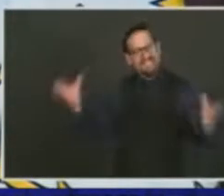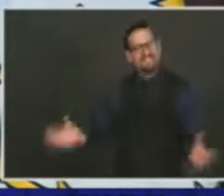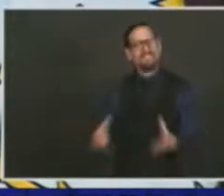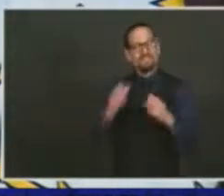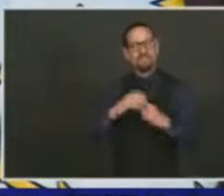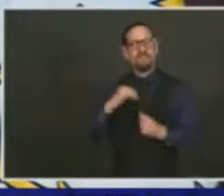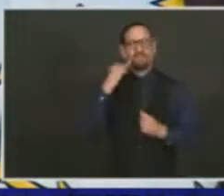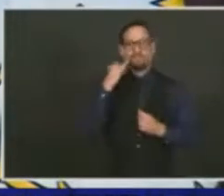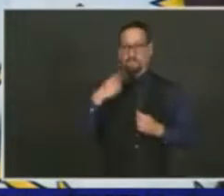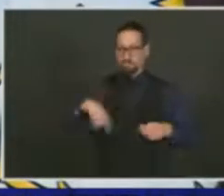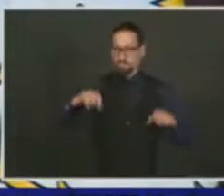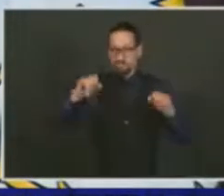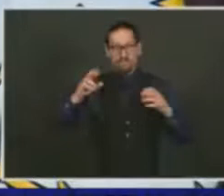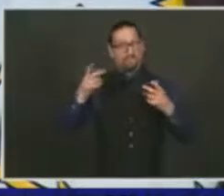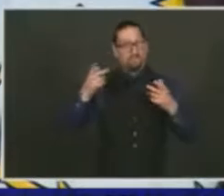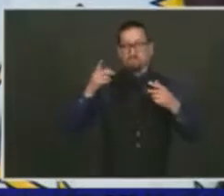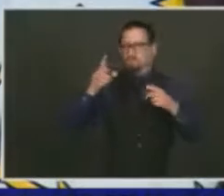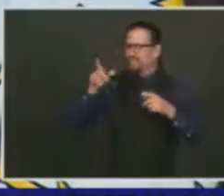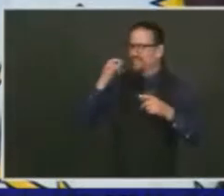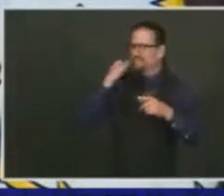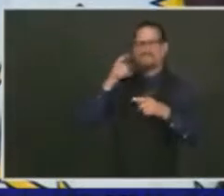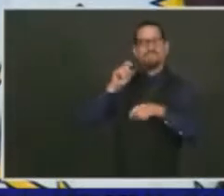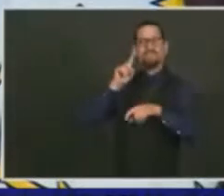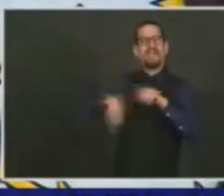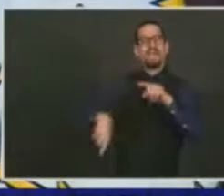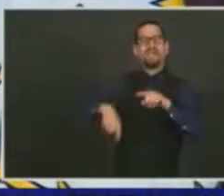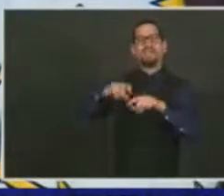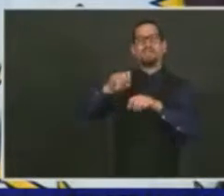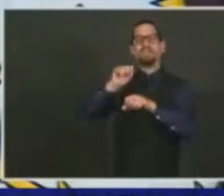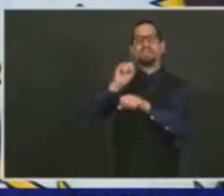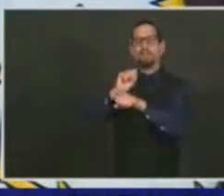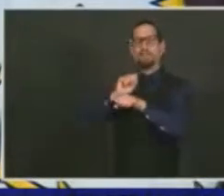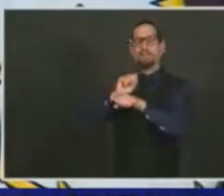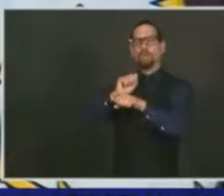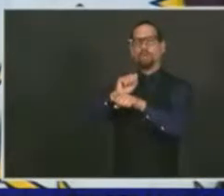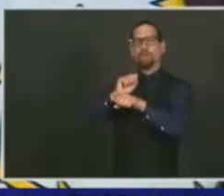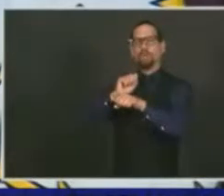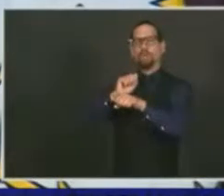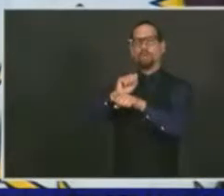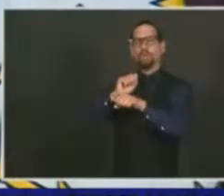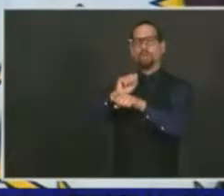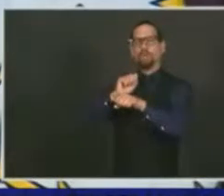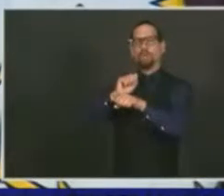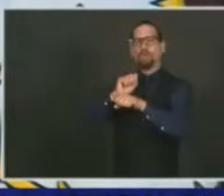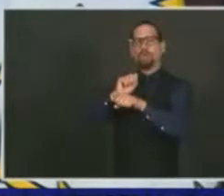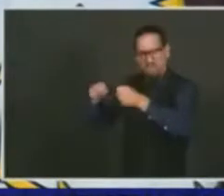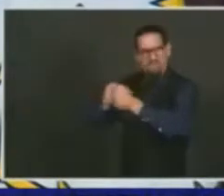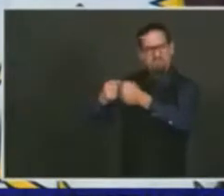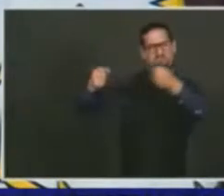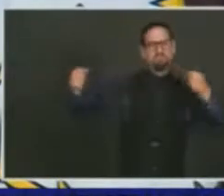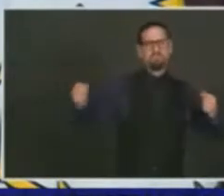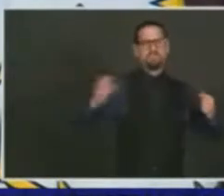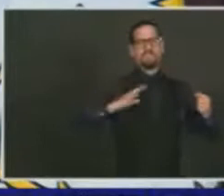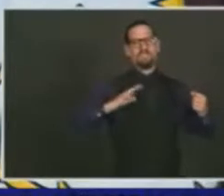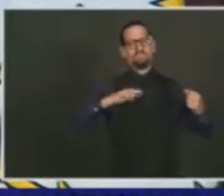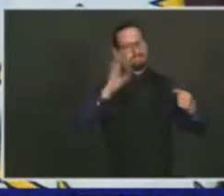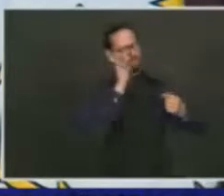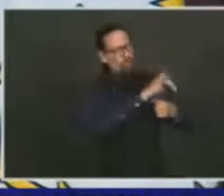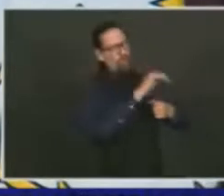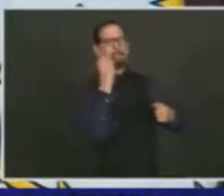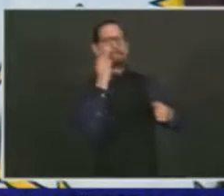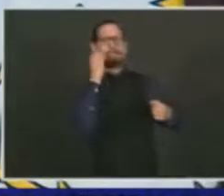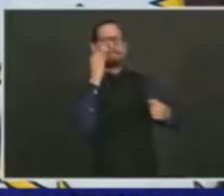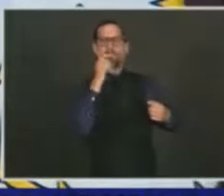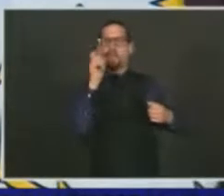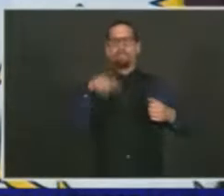work productively from home, especially now that we're in this critical time. Those are the asks I have for